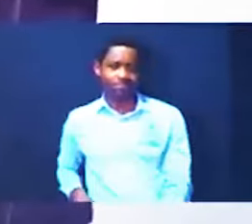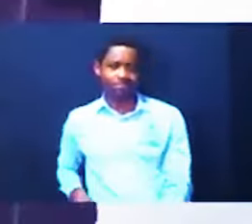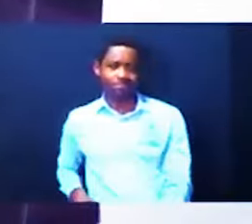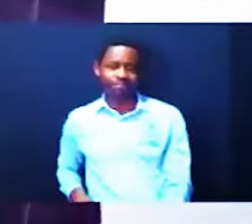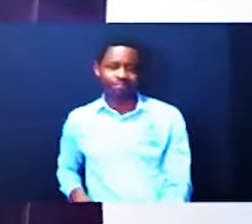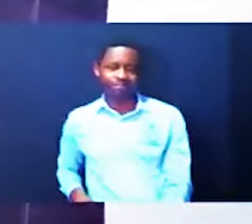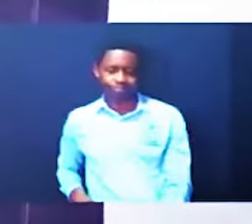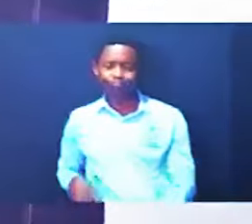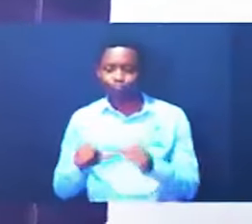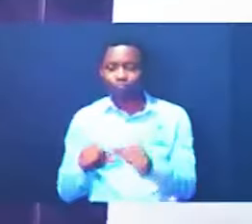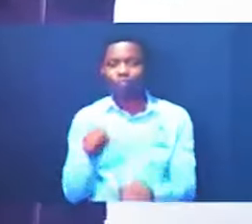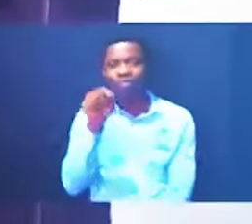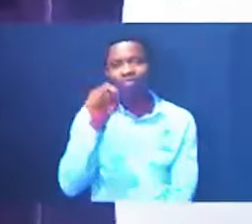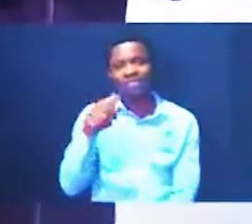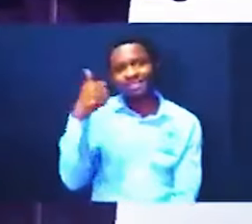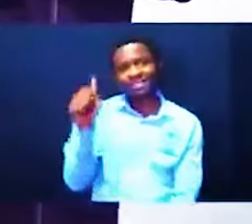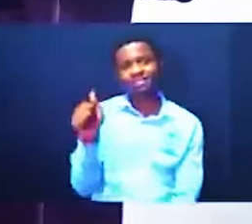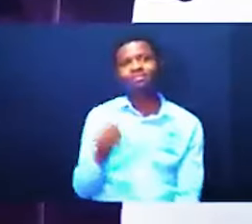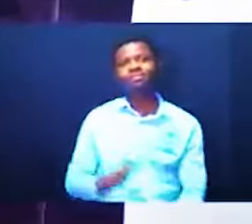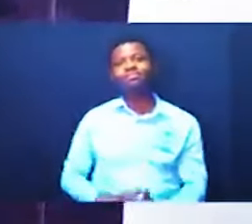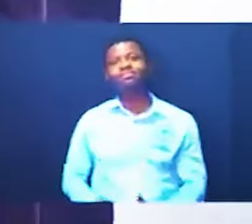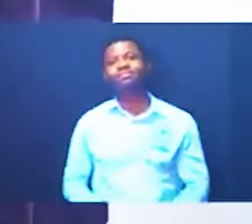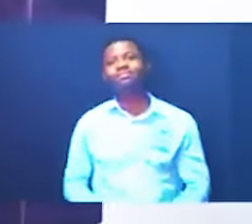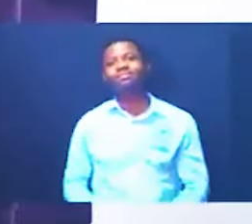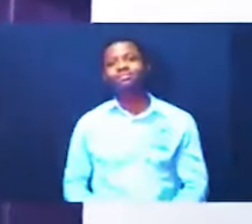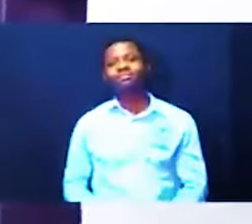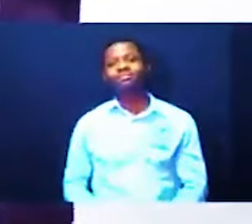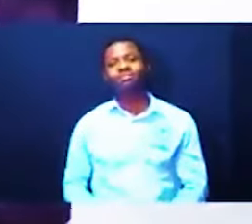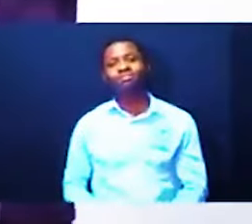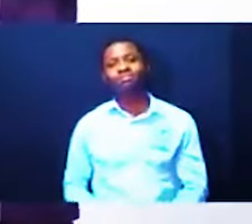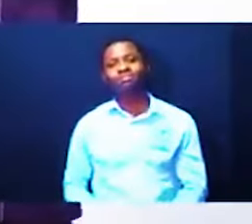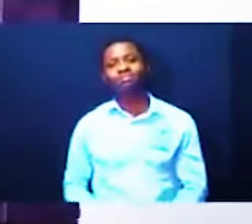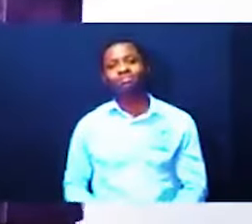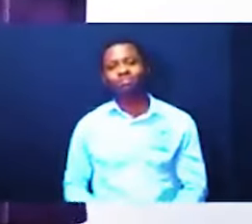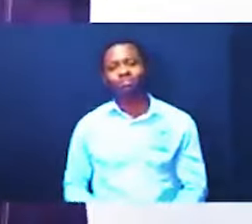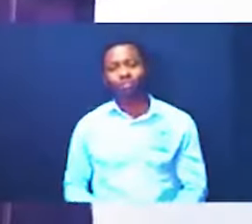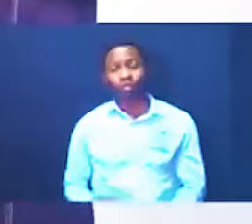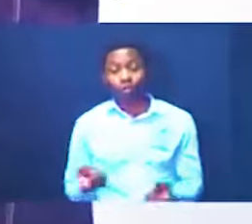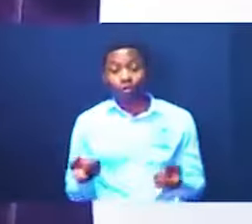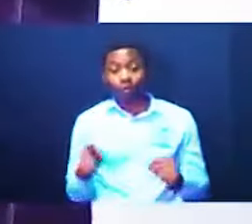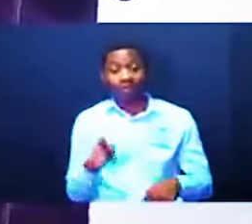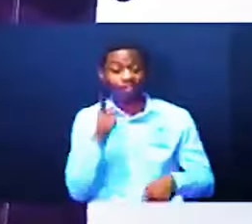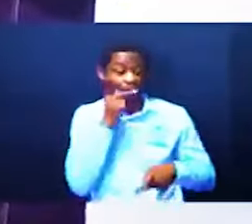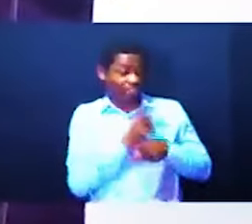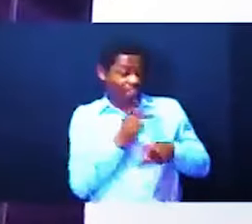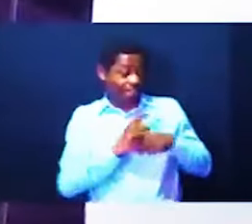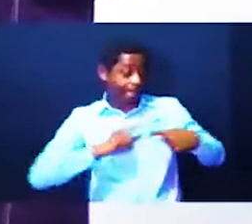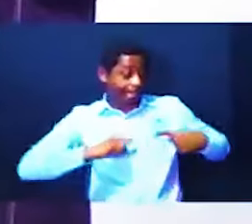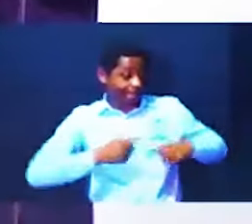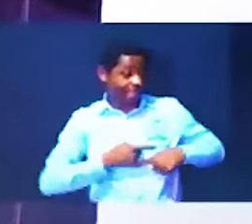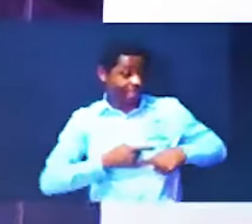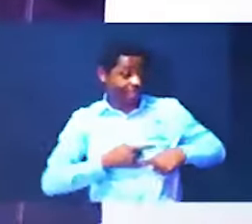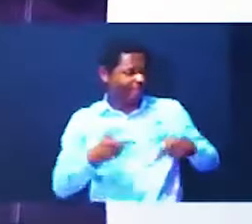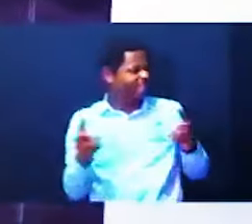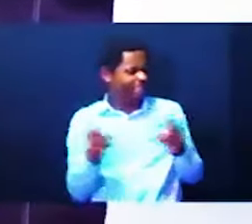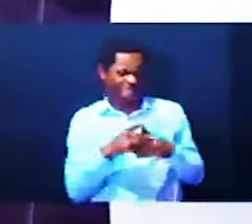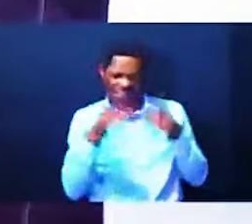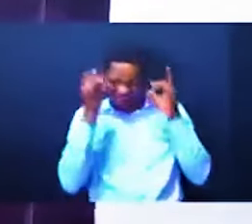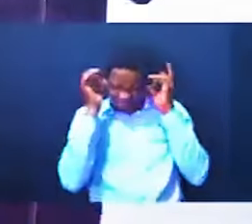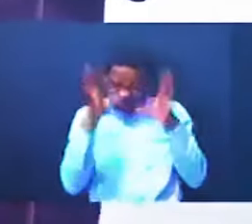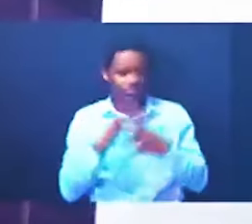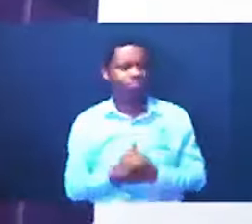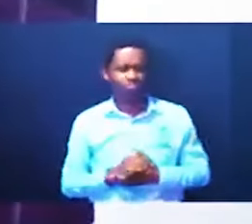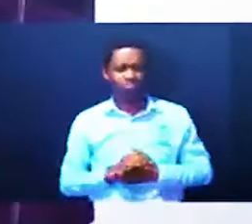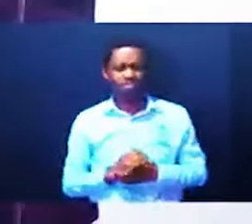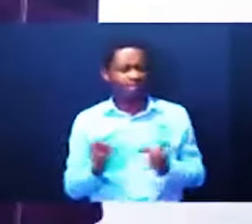verse 10. See, nursing grudges are dangerous. So we know Bill and I support and I,